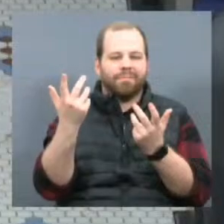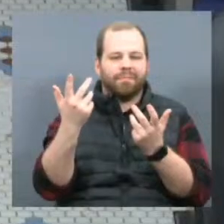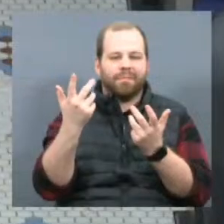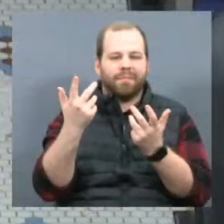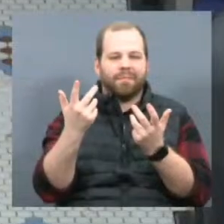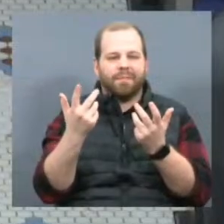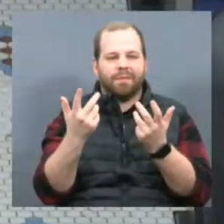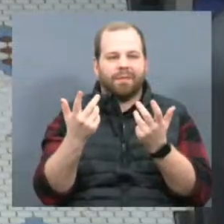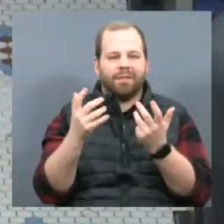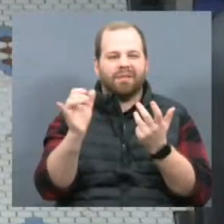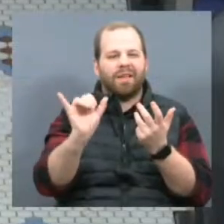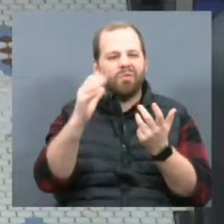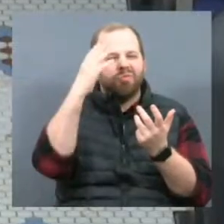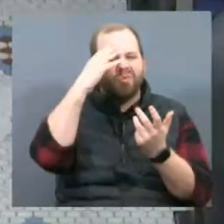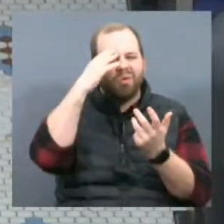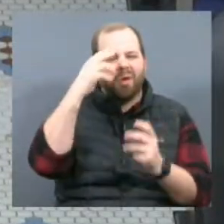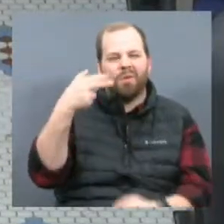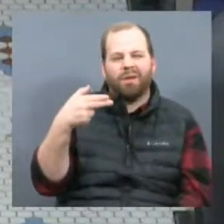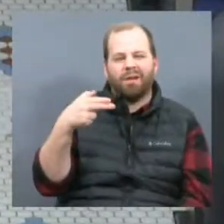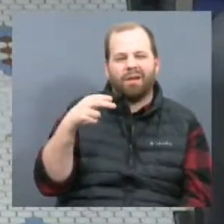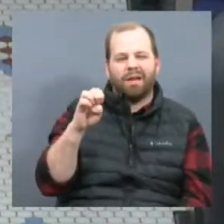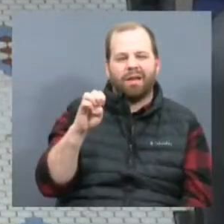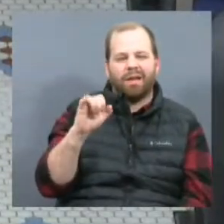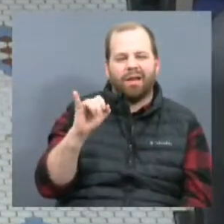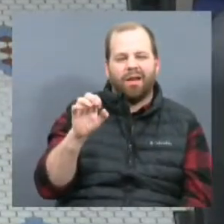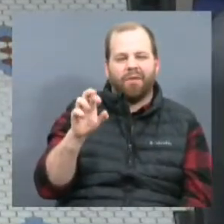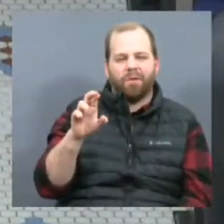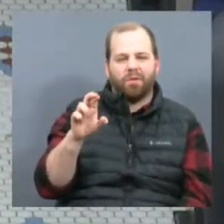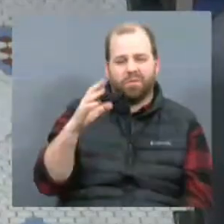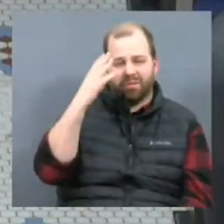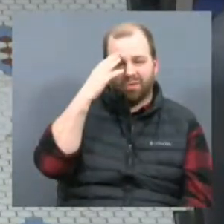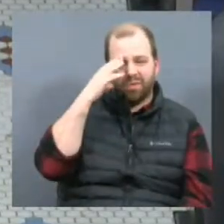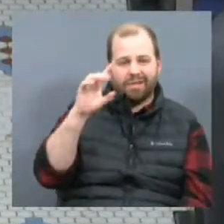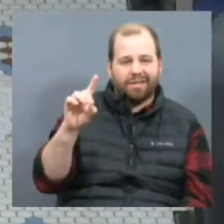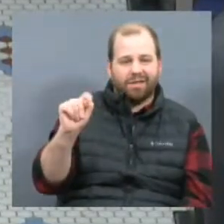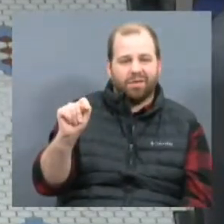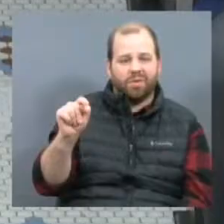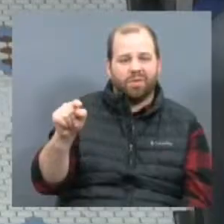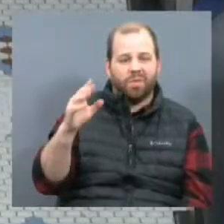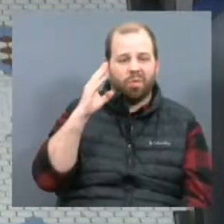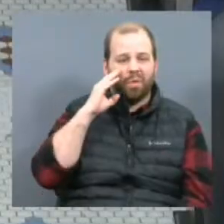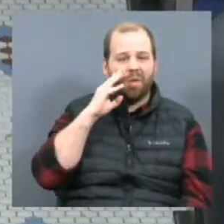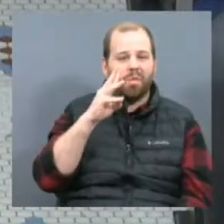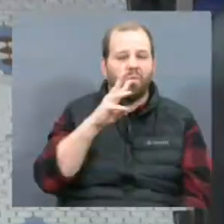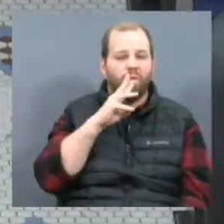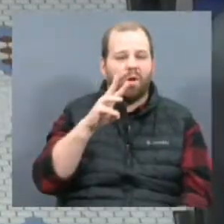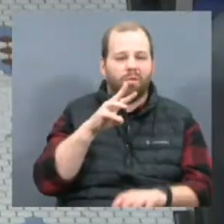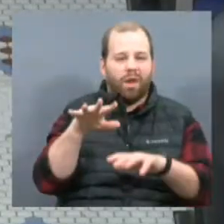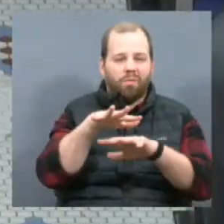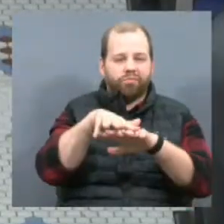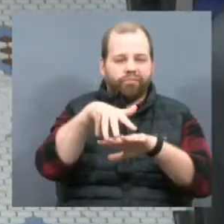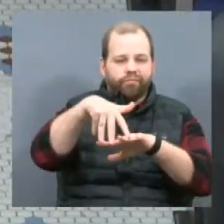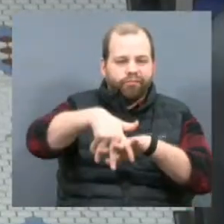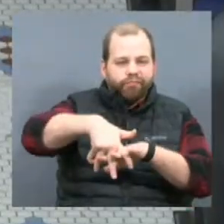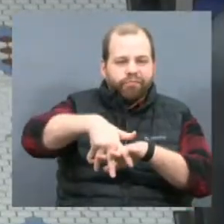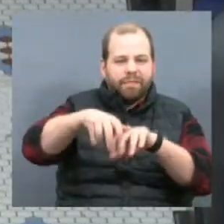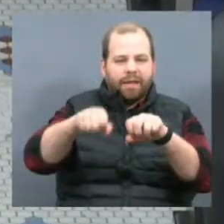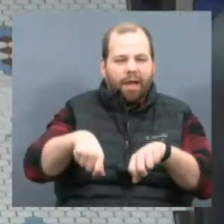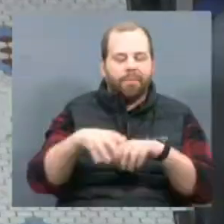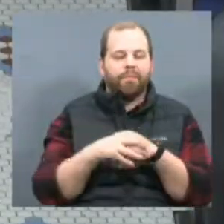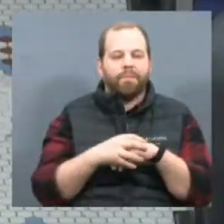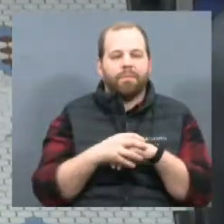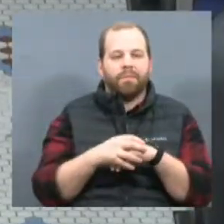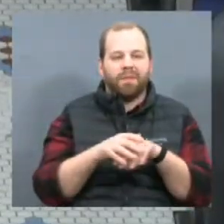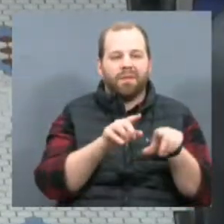parking lot like at Heifer downtown, where the water could actually go through. And also, I'm just